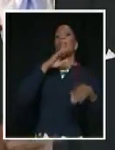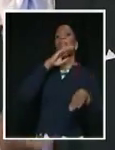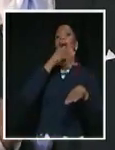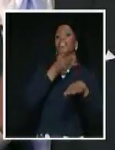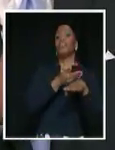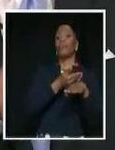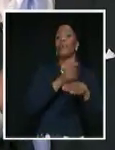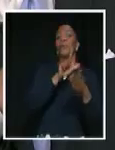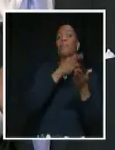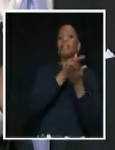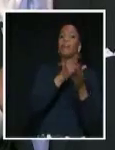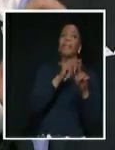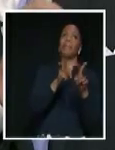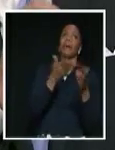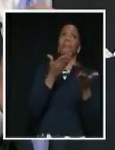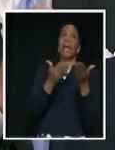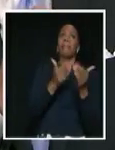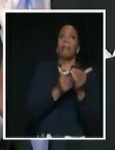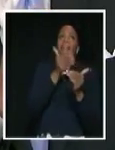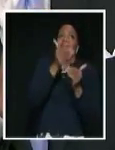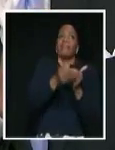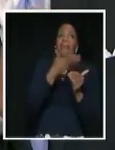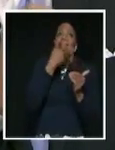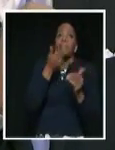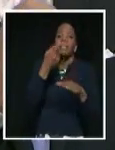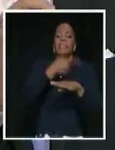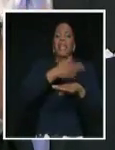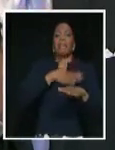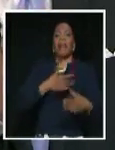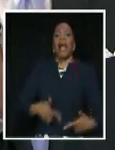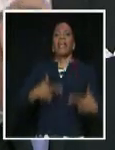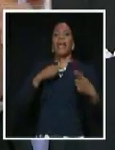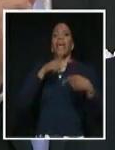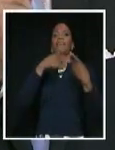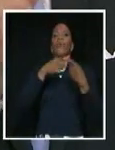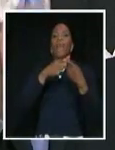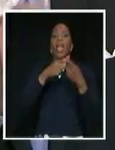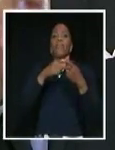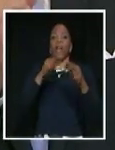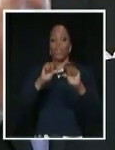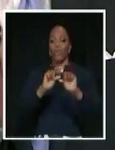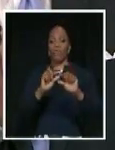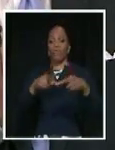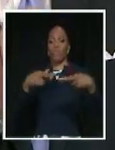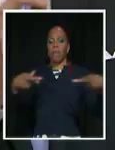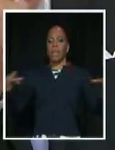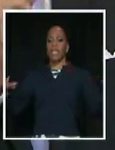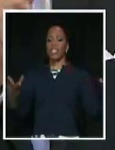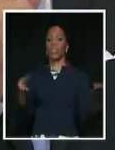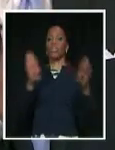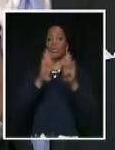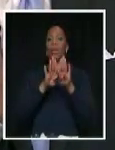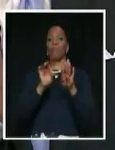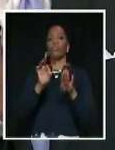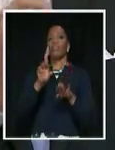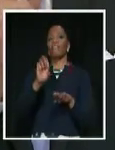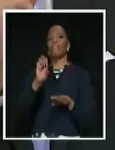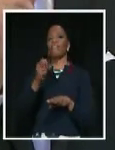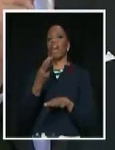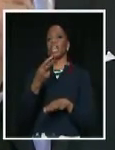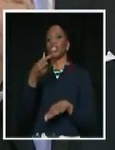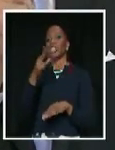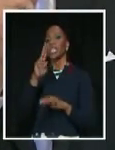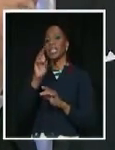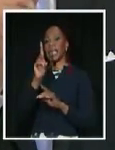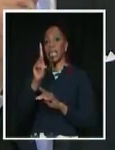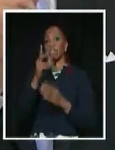that's a family moment. Probably the next best day of my life is when we cut the ribbon to close Fresh Kills. It was a project that I worked on. It